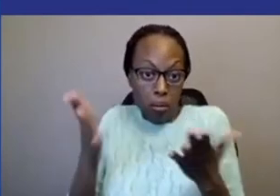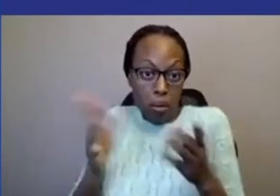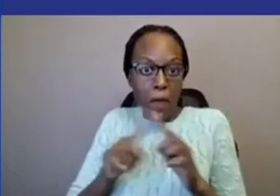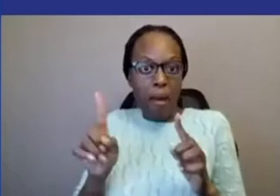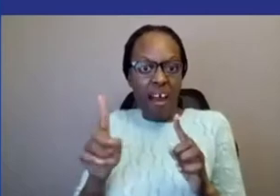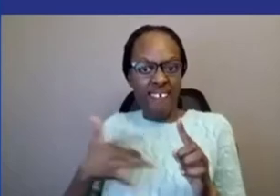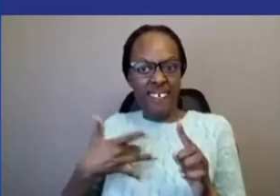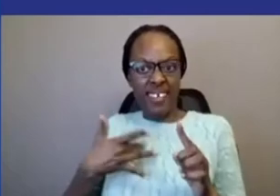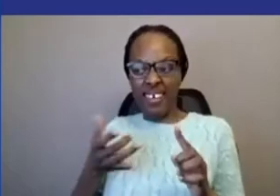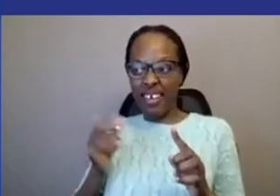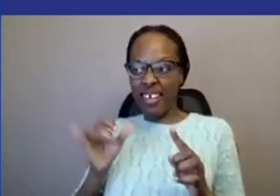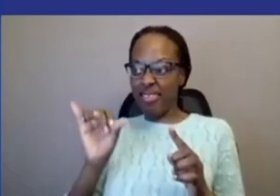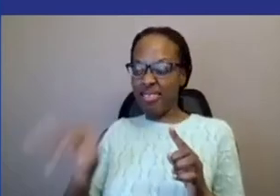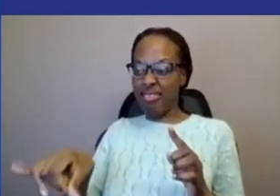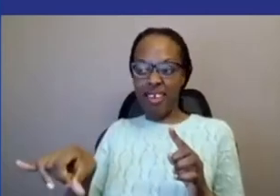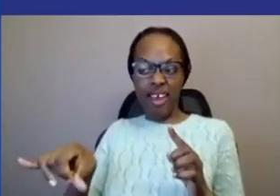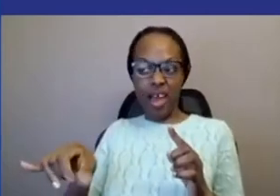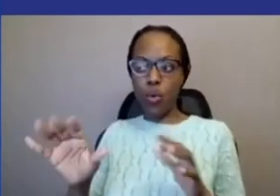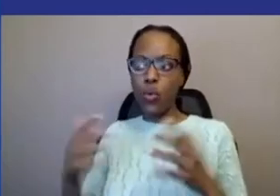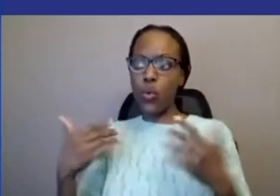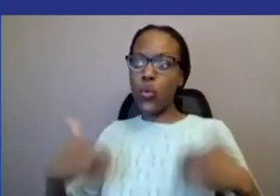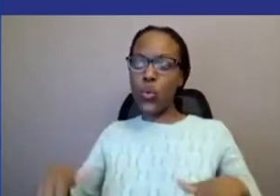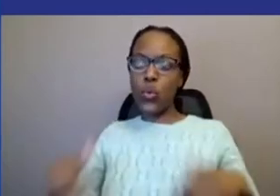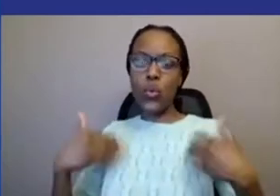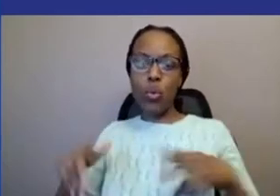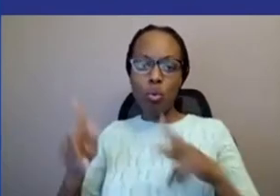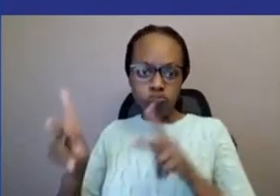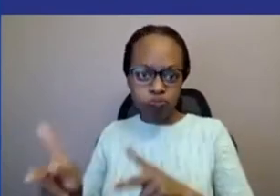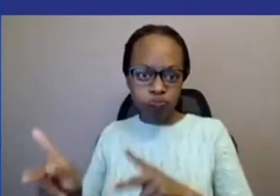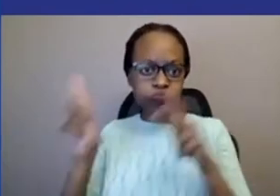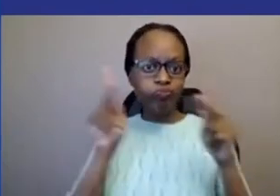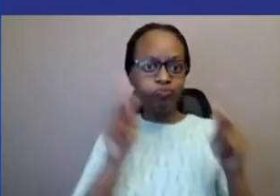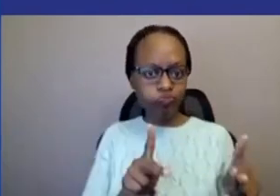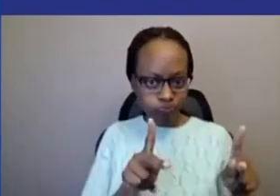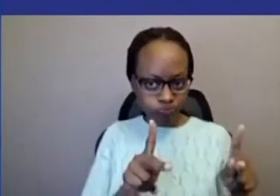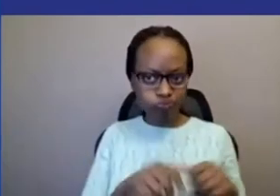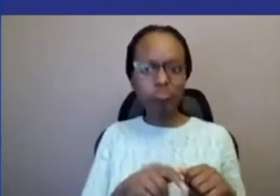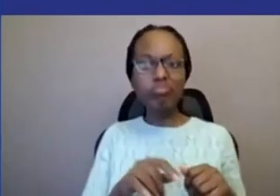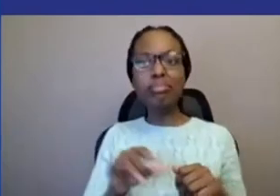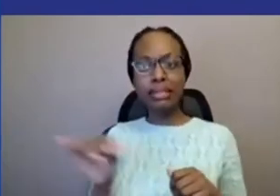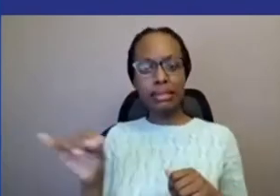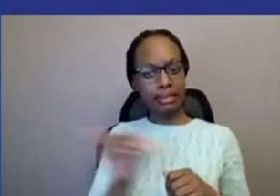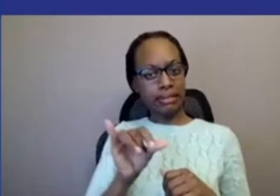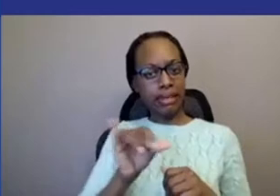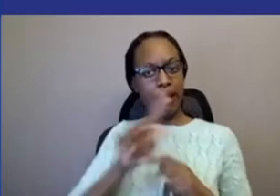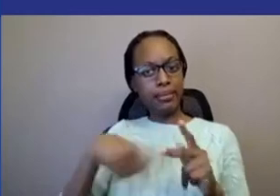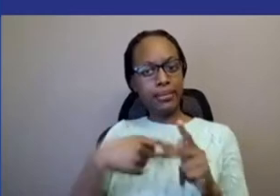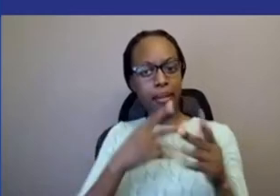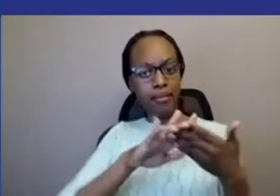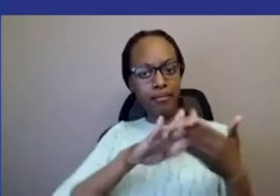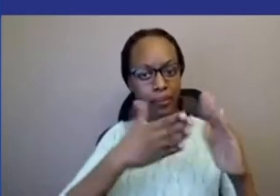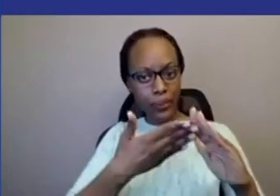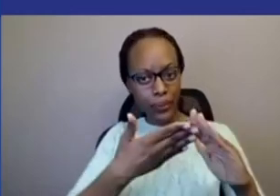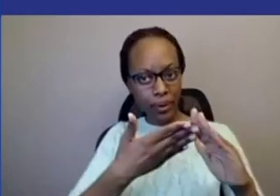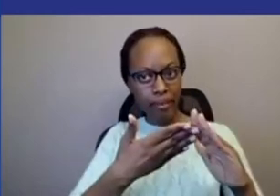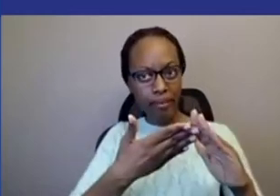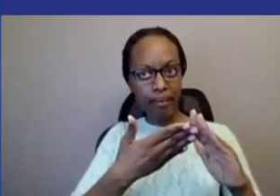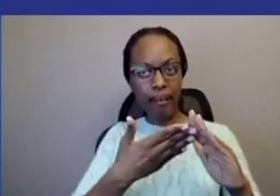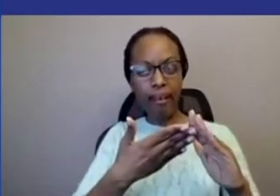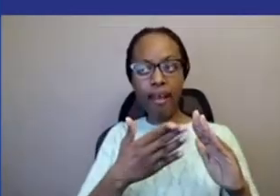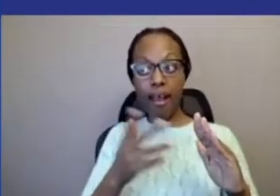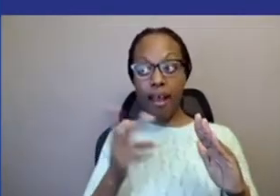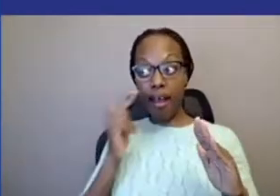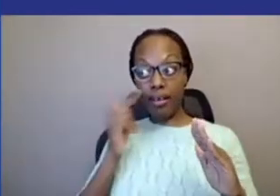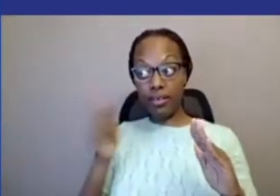huge parallels in these same types of communities, and I came across them in very